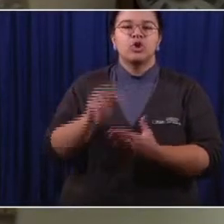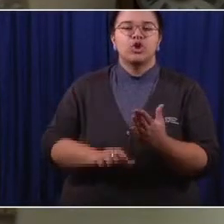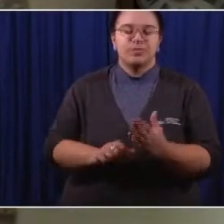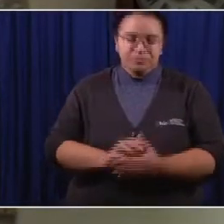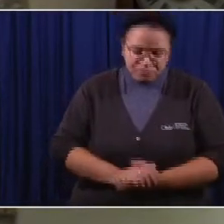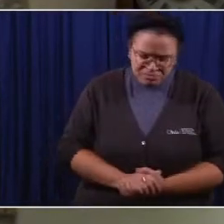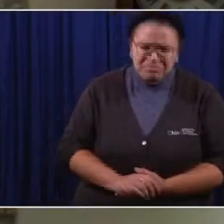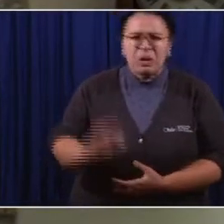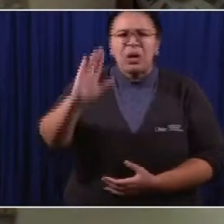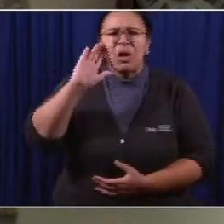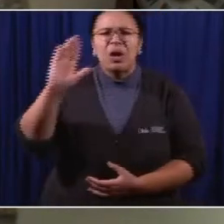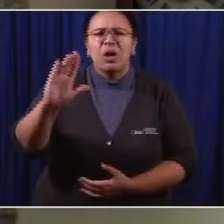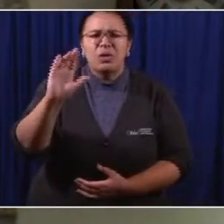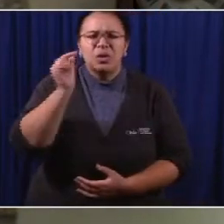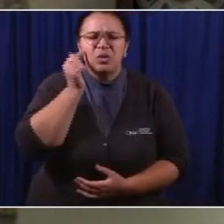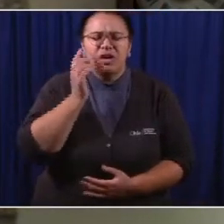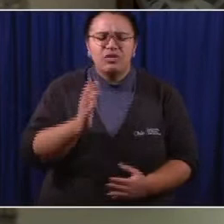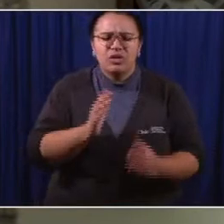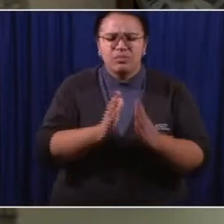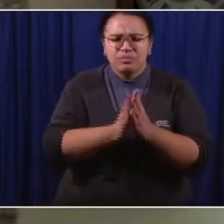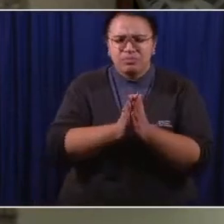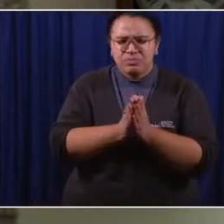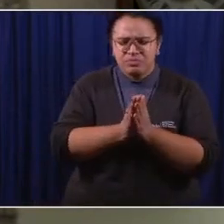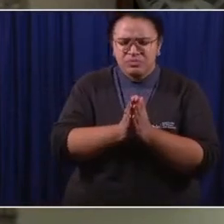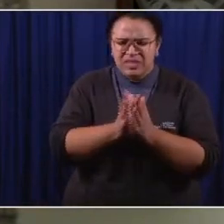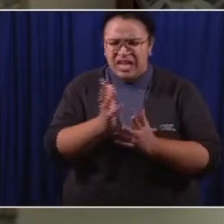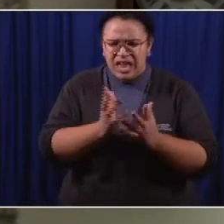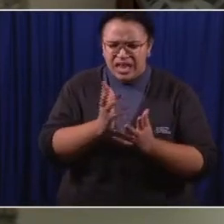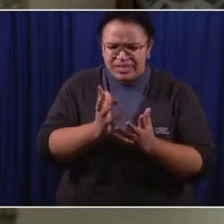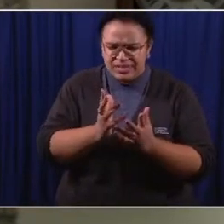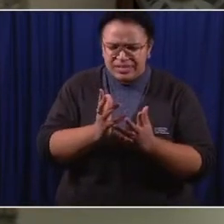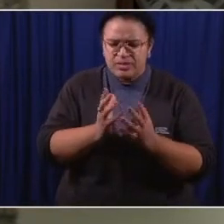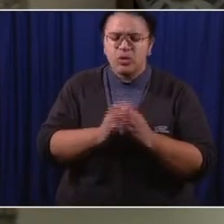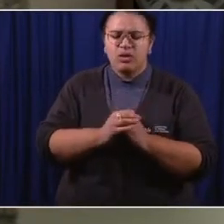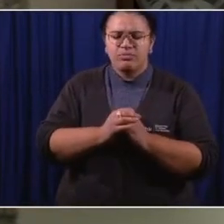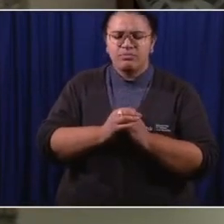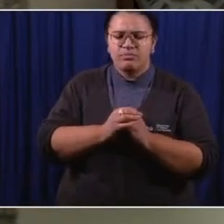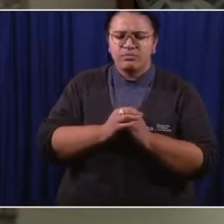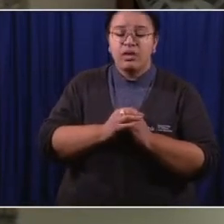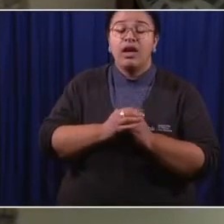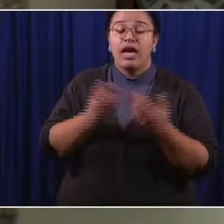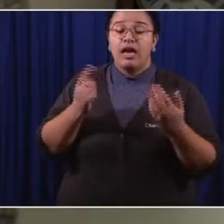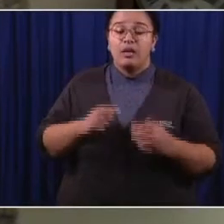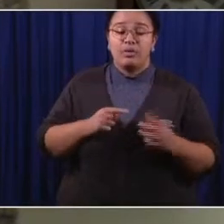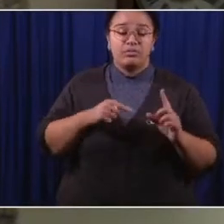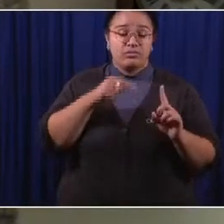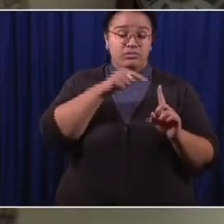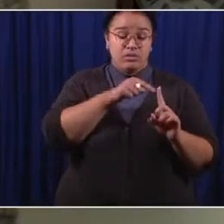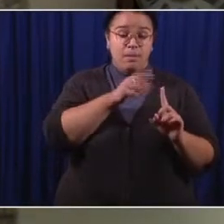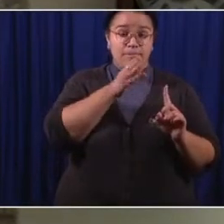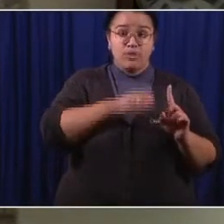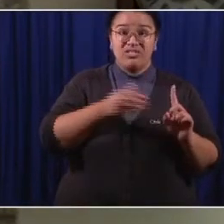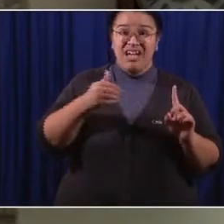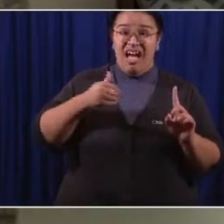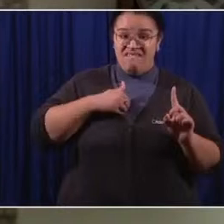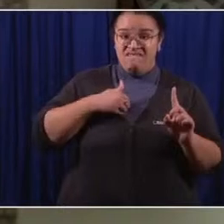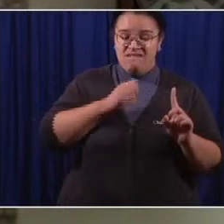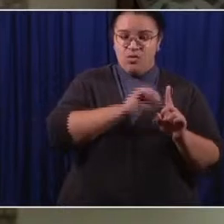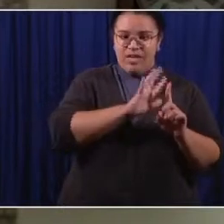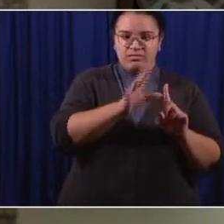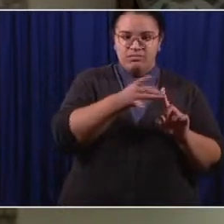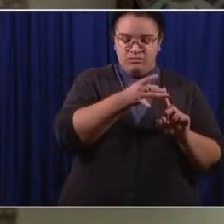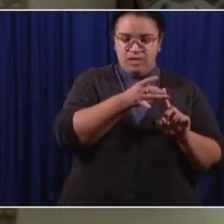afternoon. If a person has been in close contact with an infected person but does not show symptoms